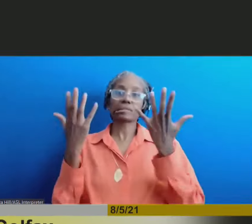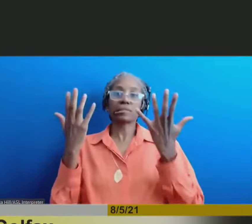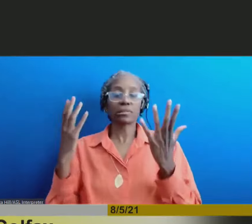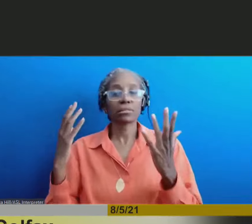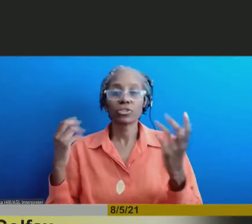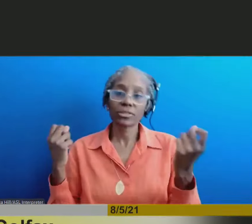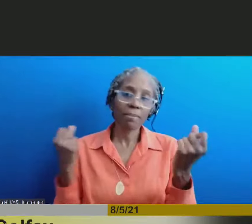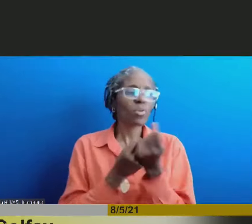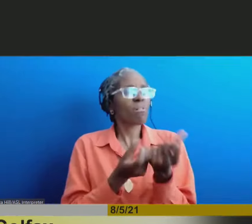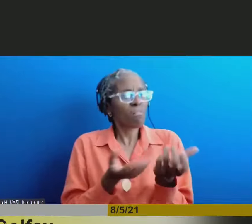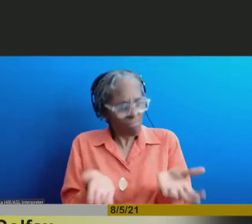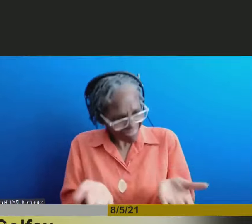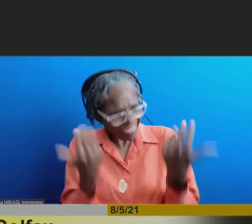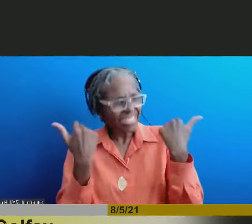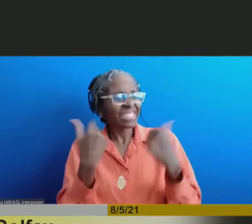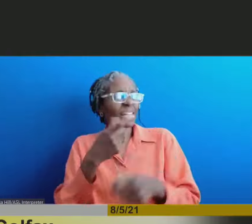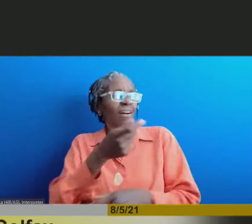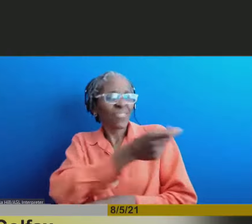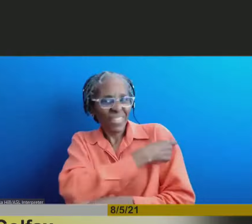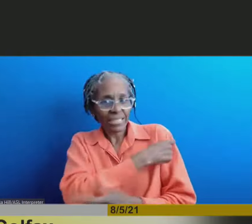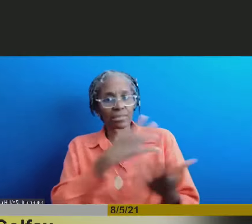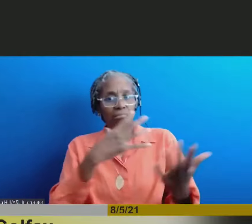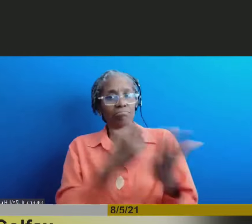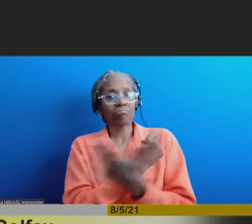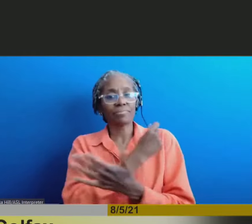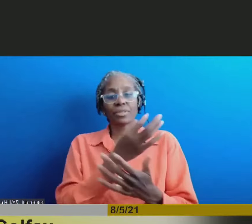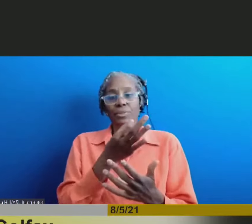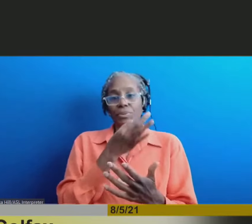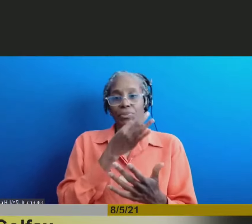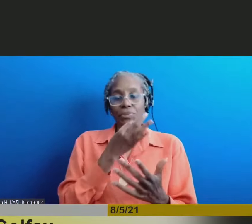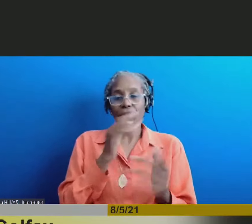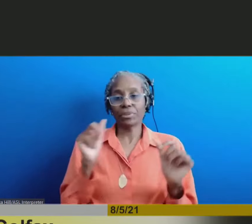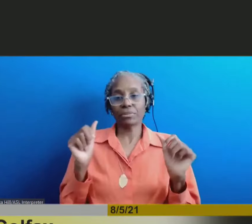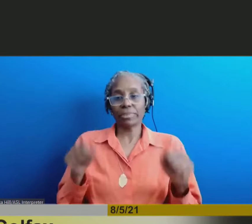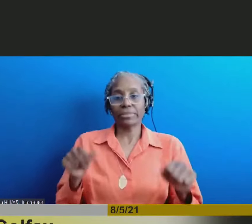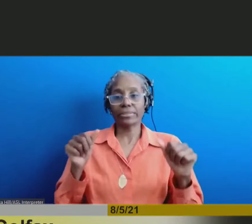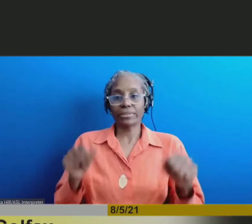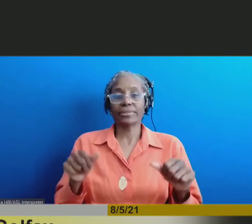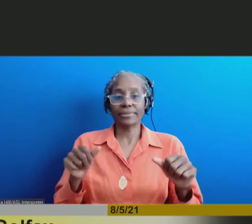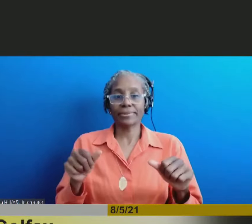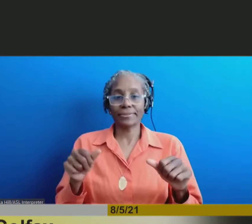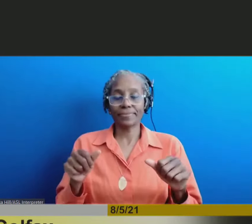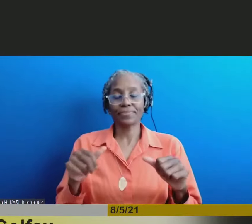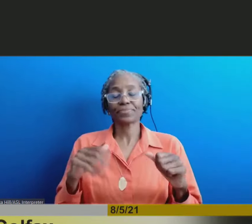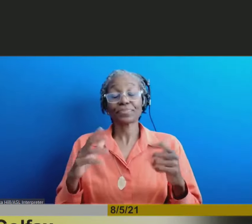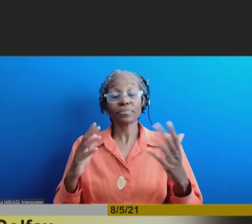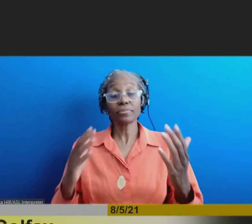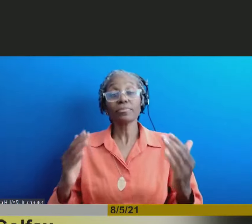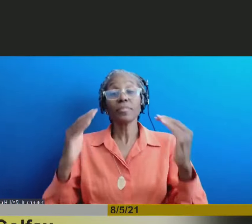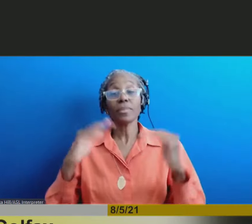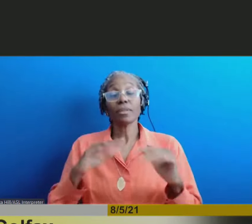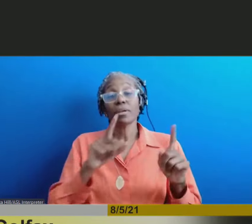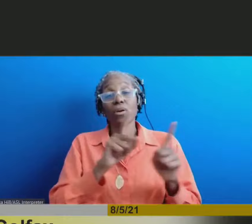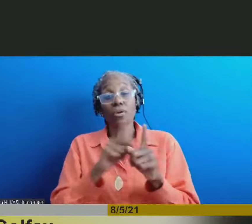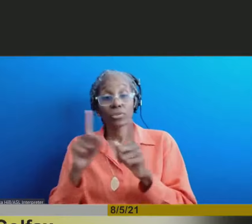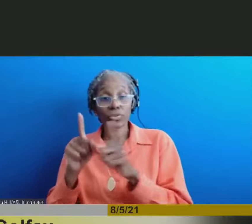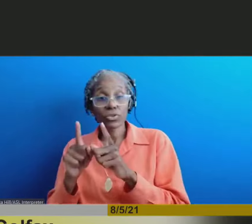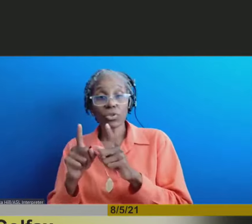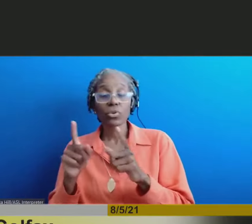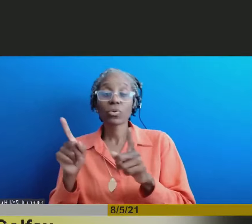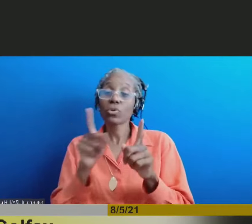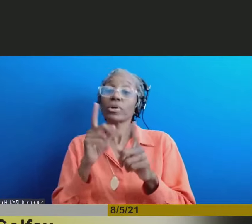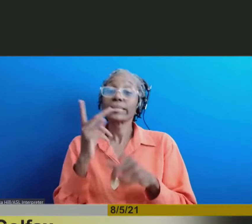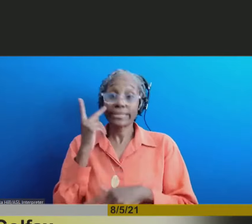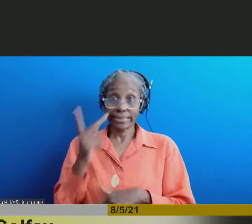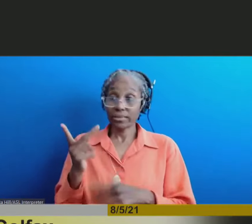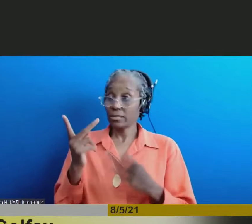support them in getting vaccinated as quickly as possible. Along those lines, we're also